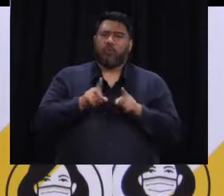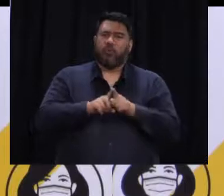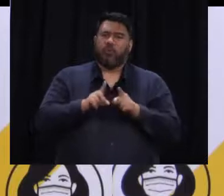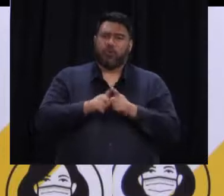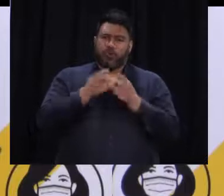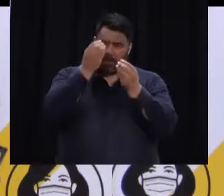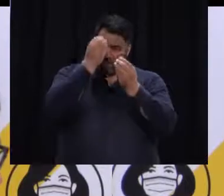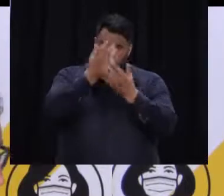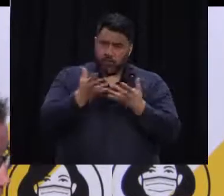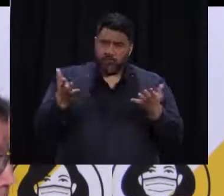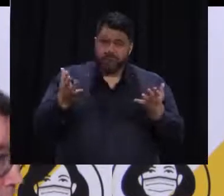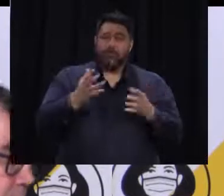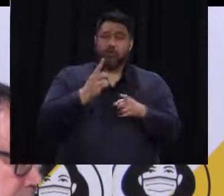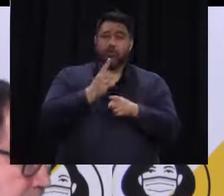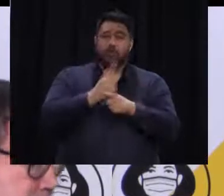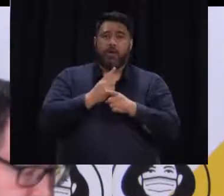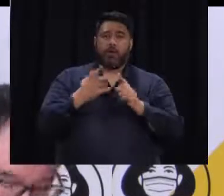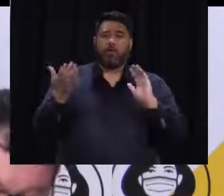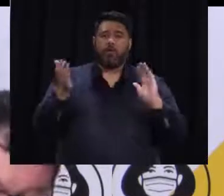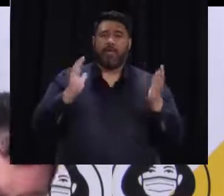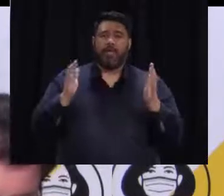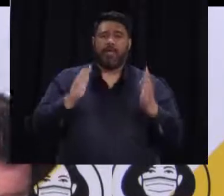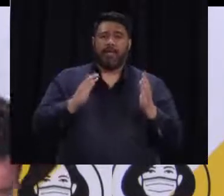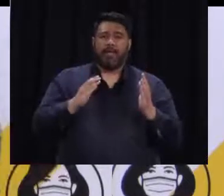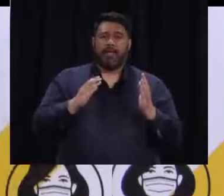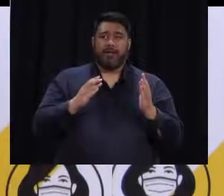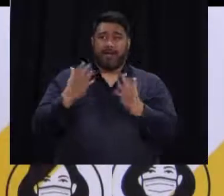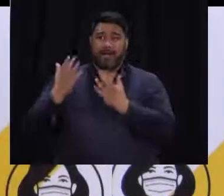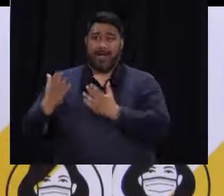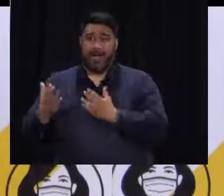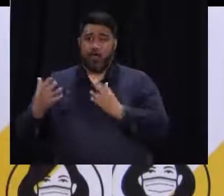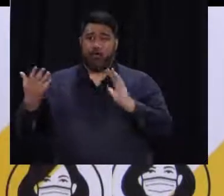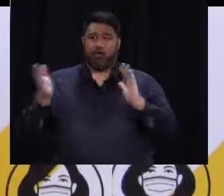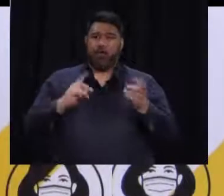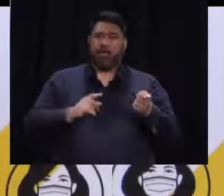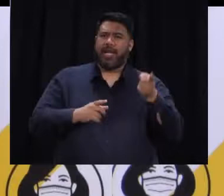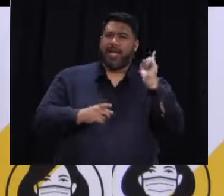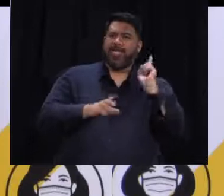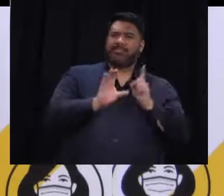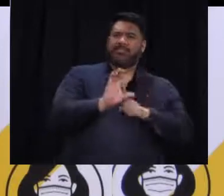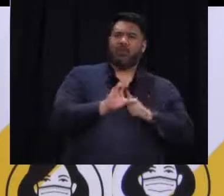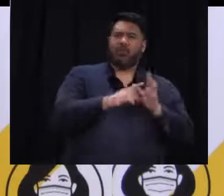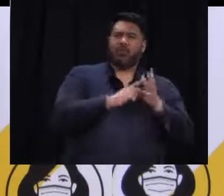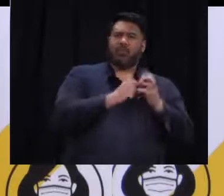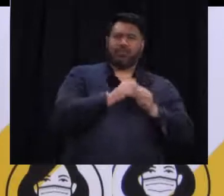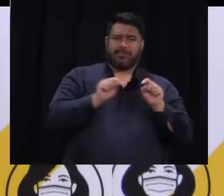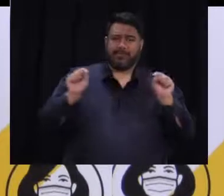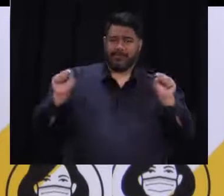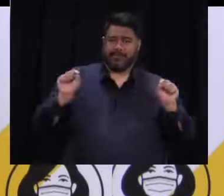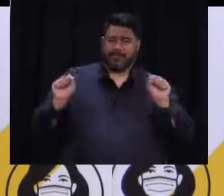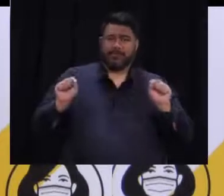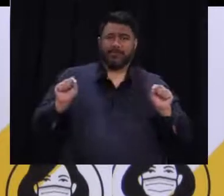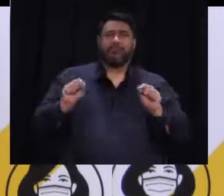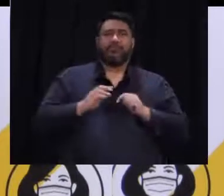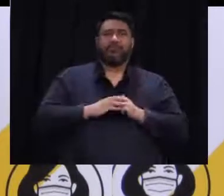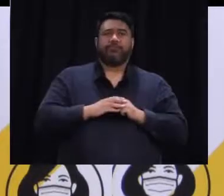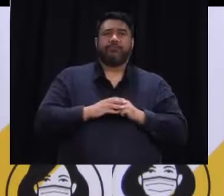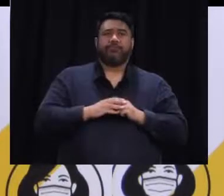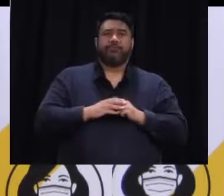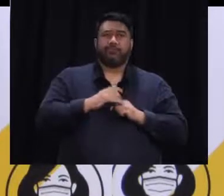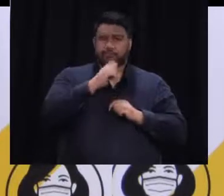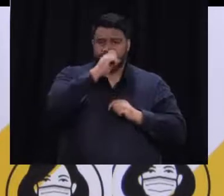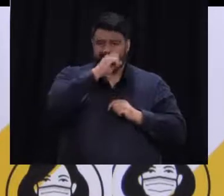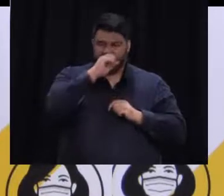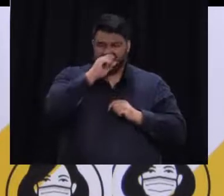again reflecting on the comparison with August last year, we had anticipated in our preparations for a